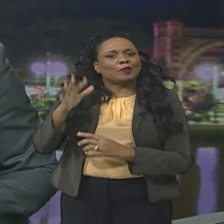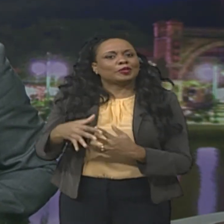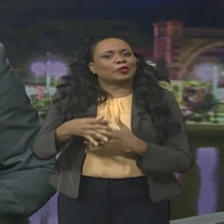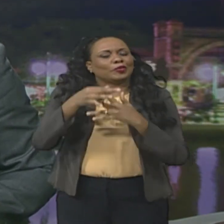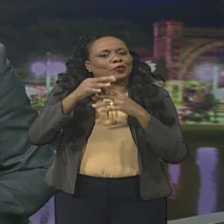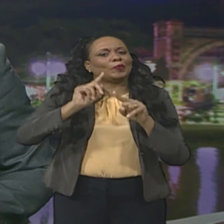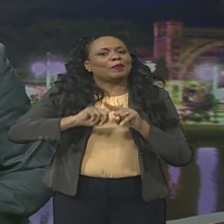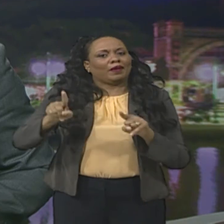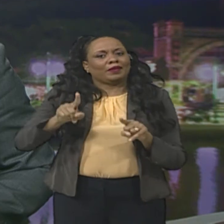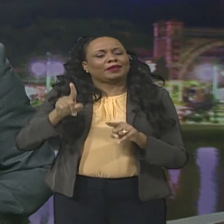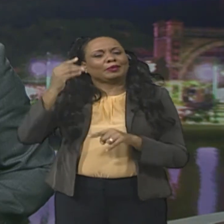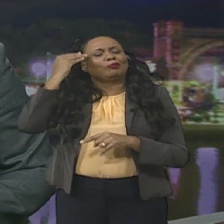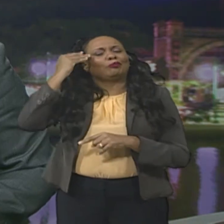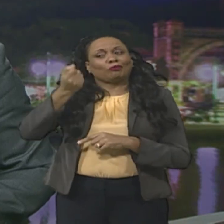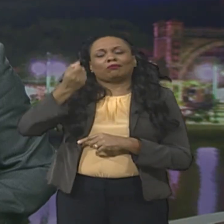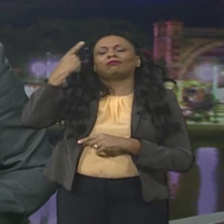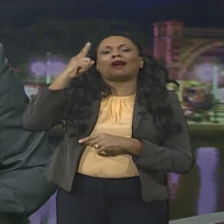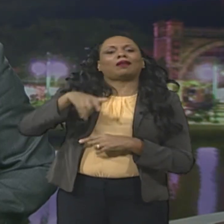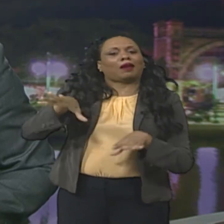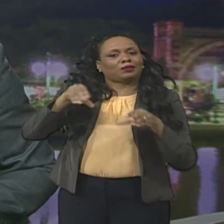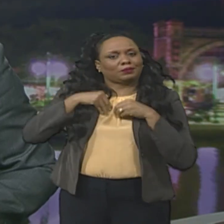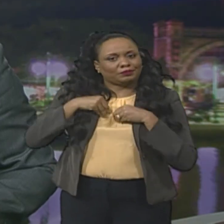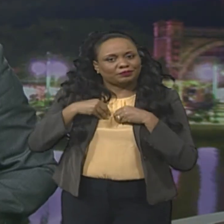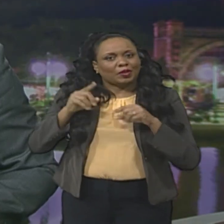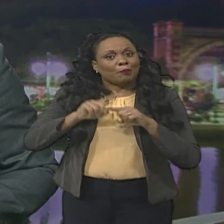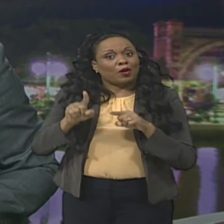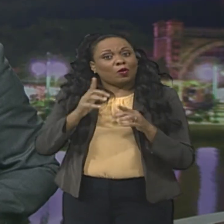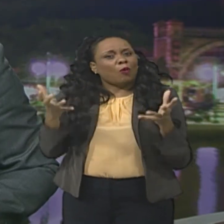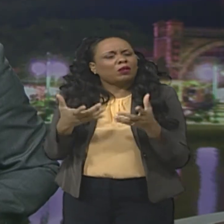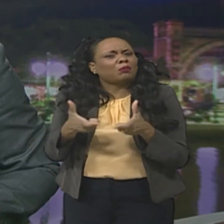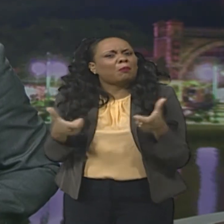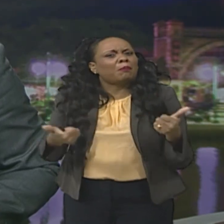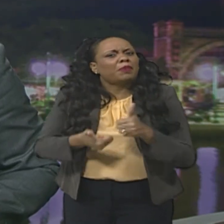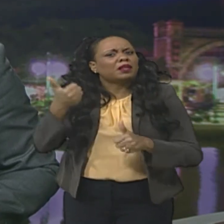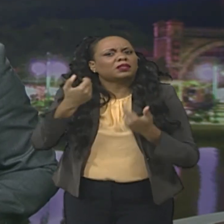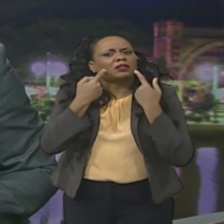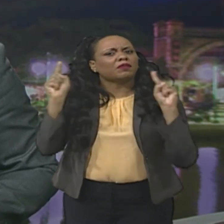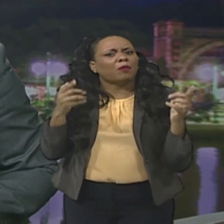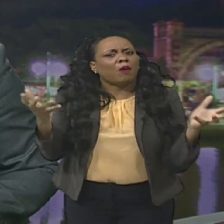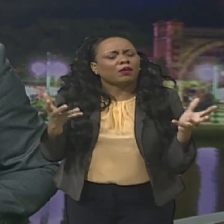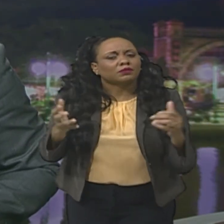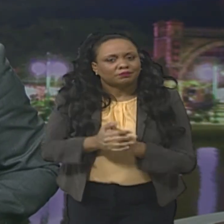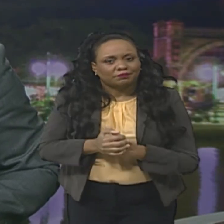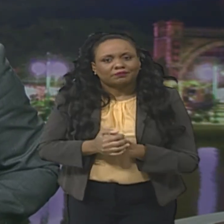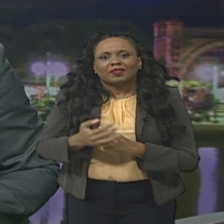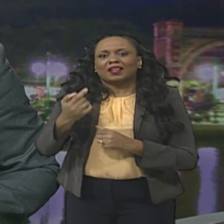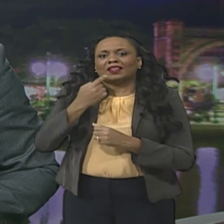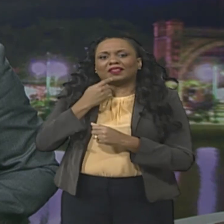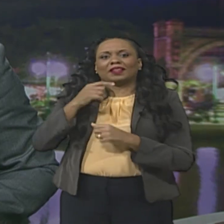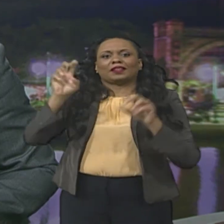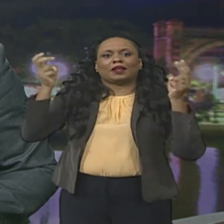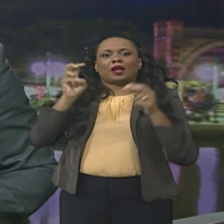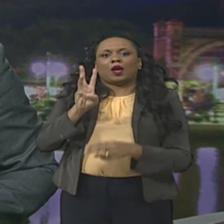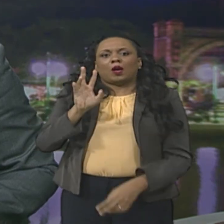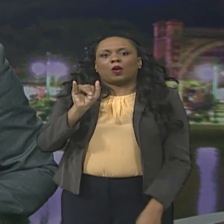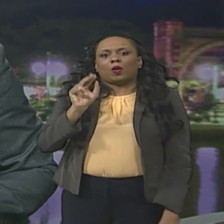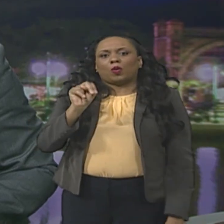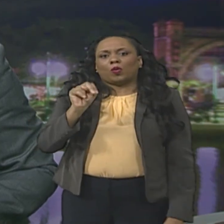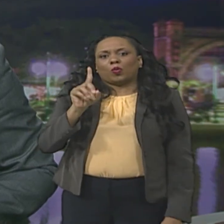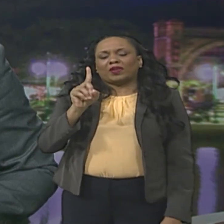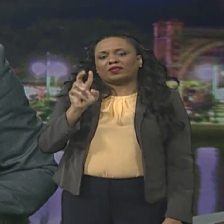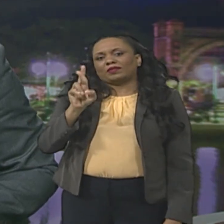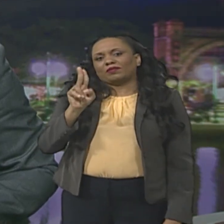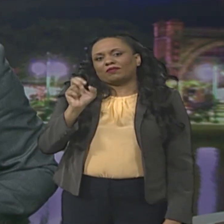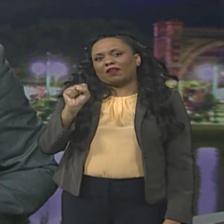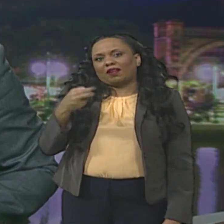he had to accept the call. He believes his biggest achievement was his involvement in Windrush, an issue which received international